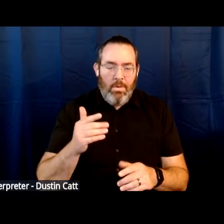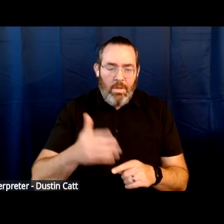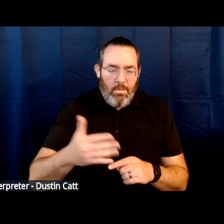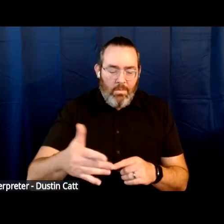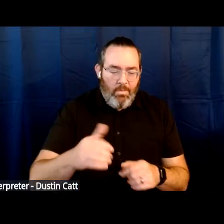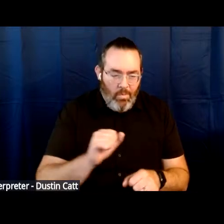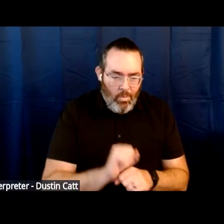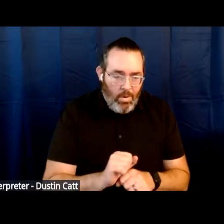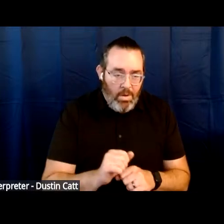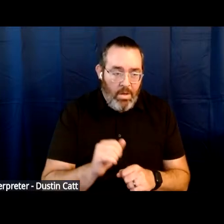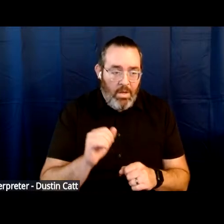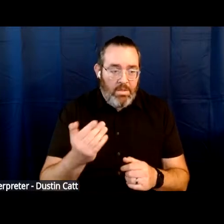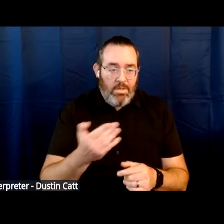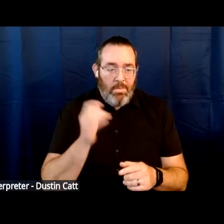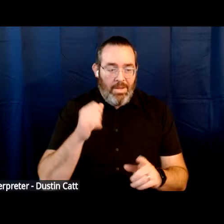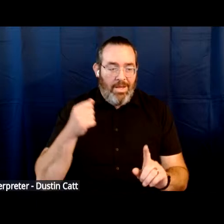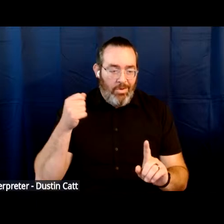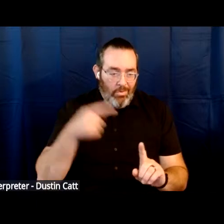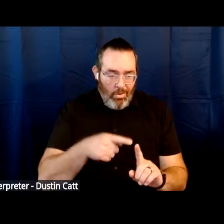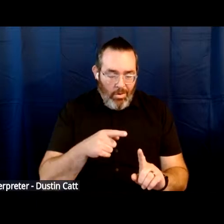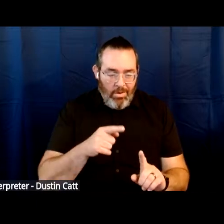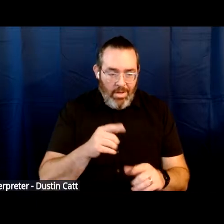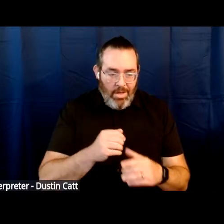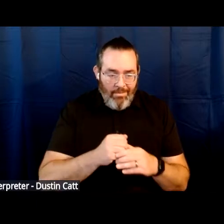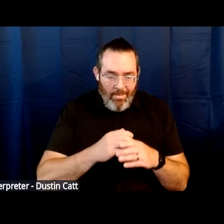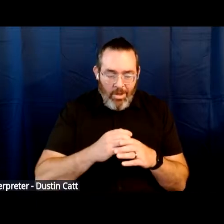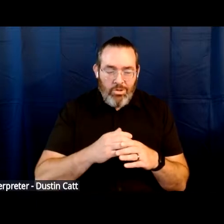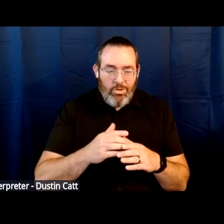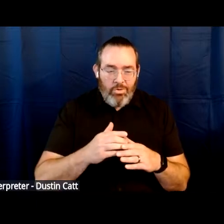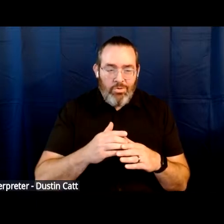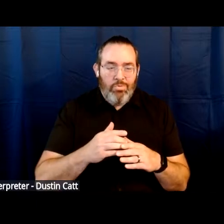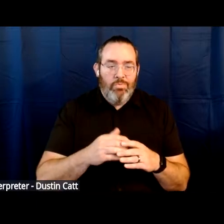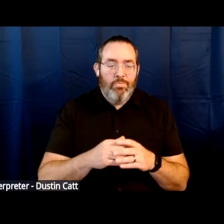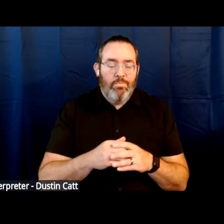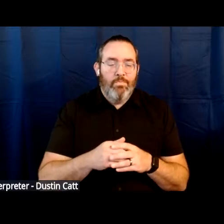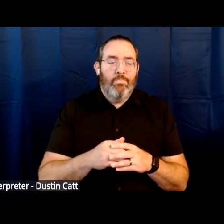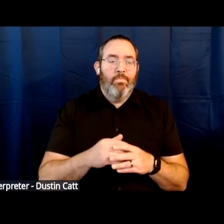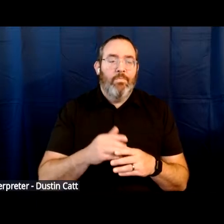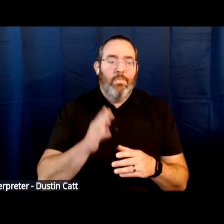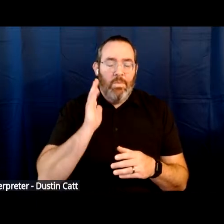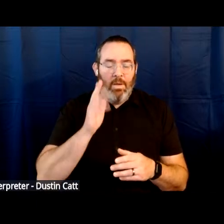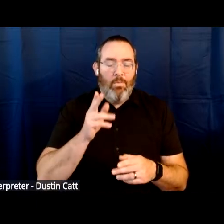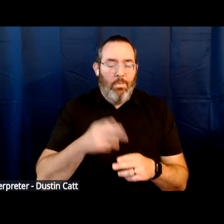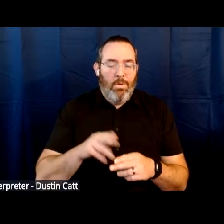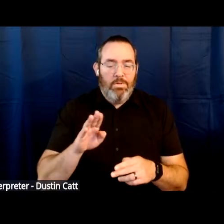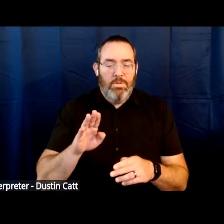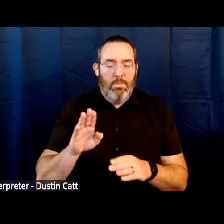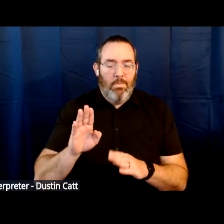that can really target inflammation that we can go to? I'm going to get to biologics in a second.